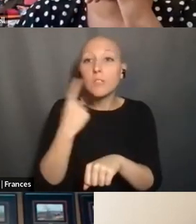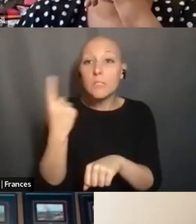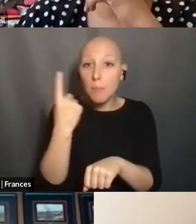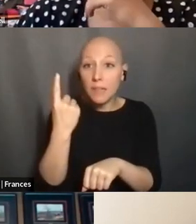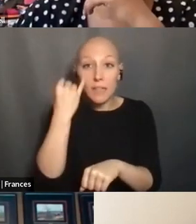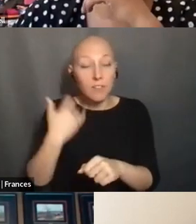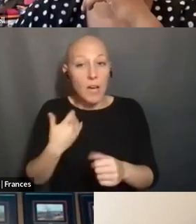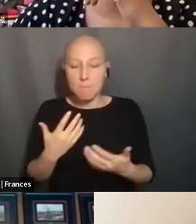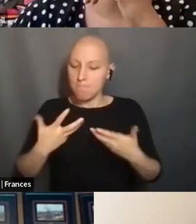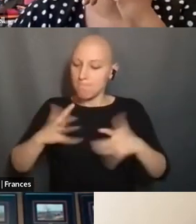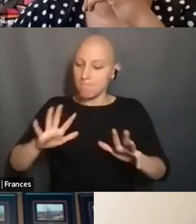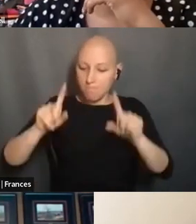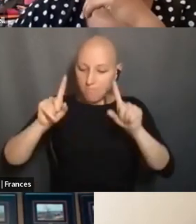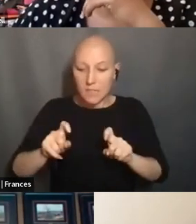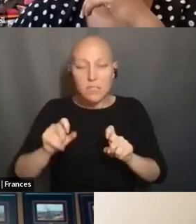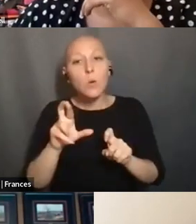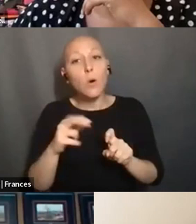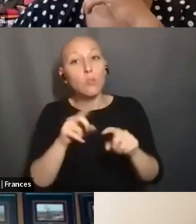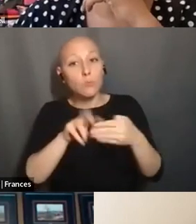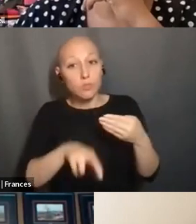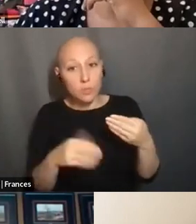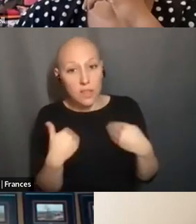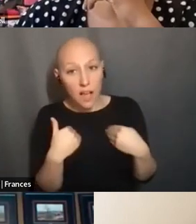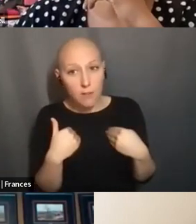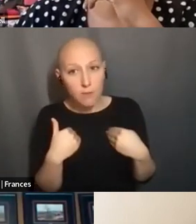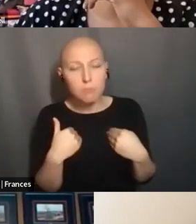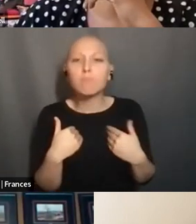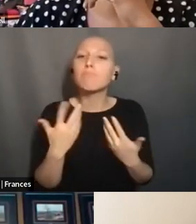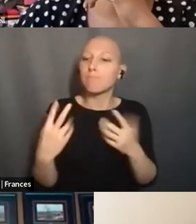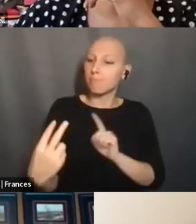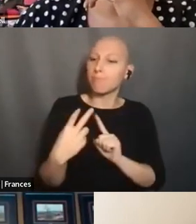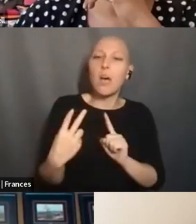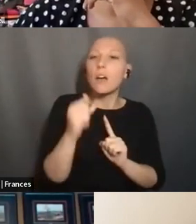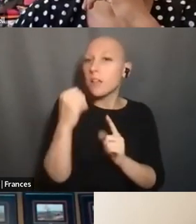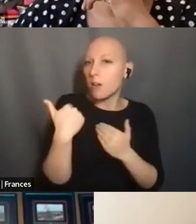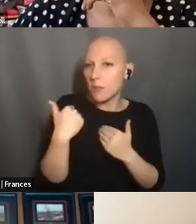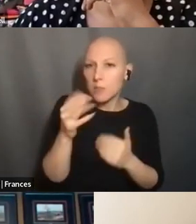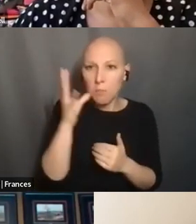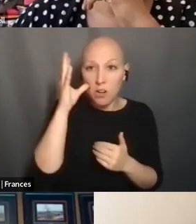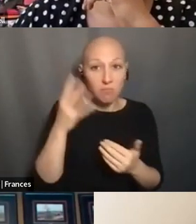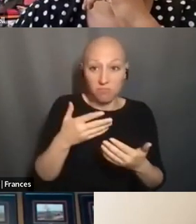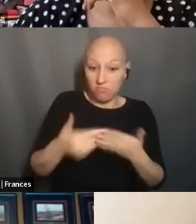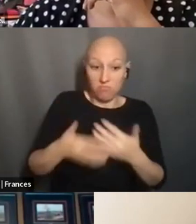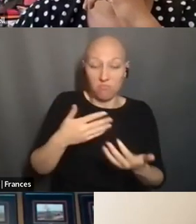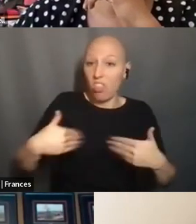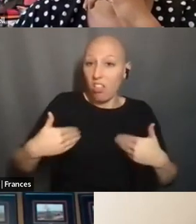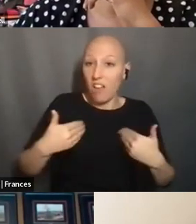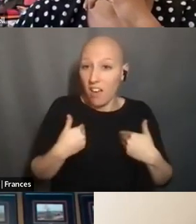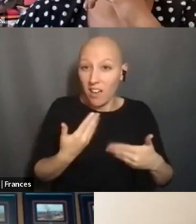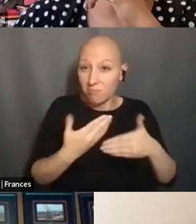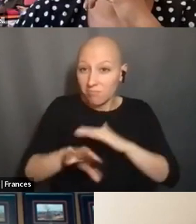you do not act on results, you're already an irresponsible parent before you even had a baby. If you act upon it, you're